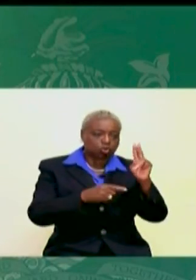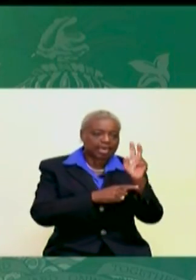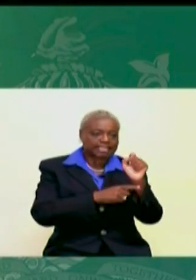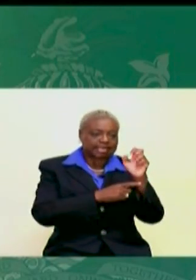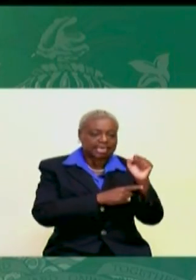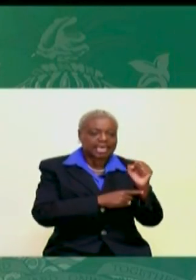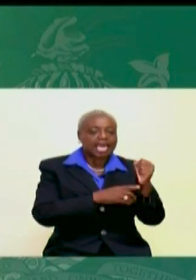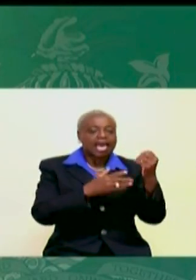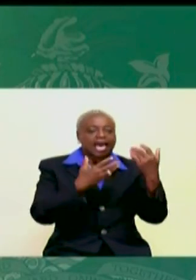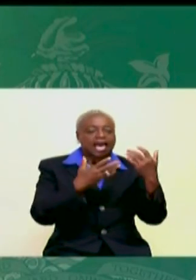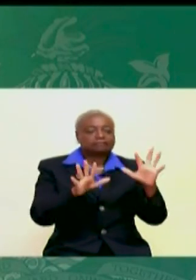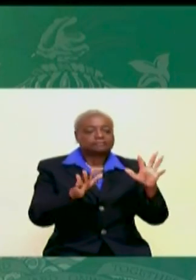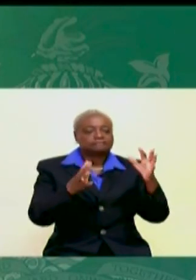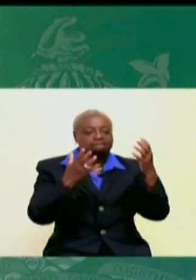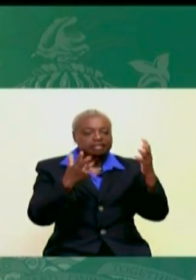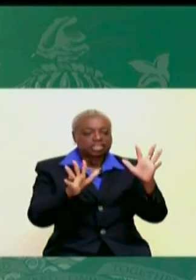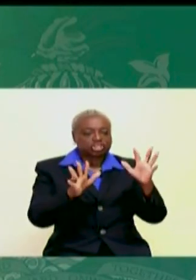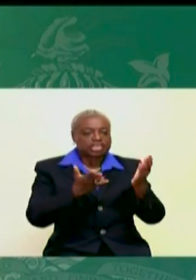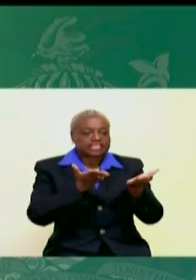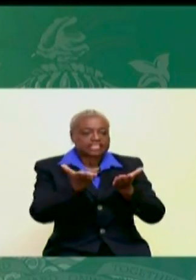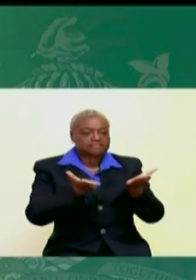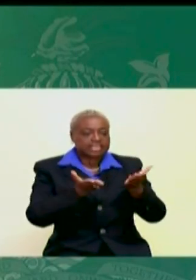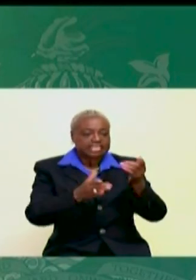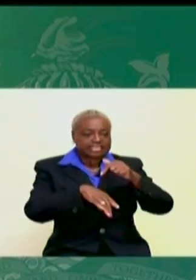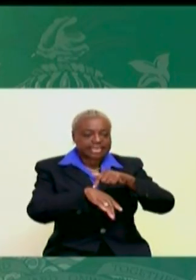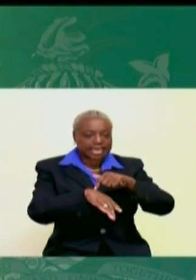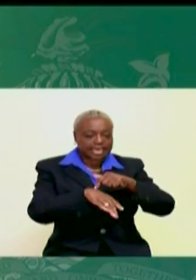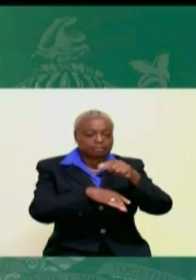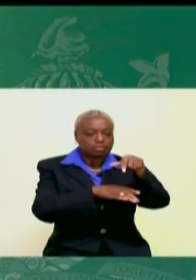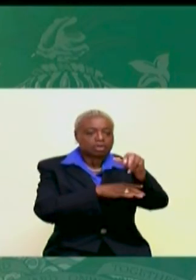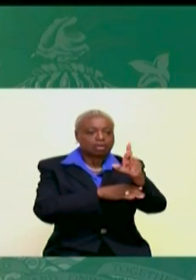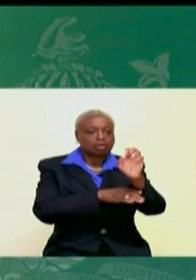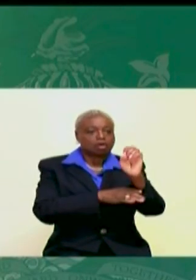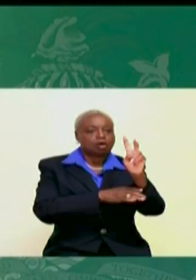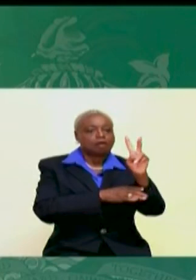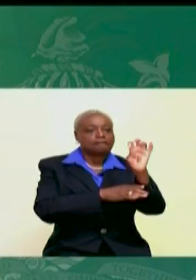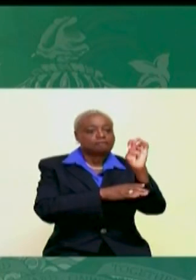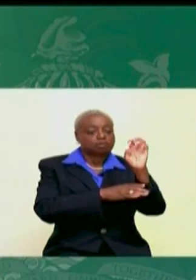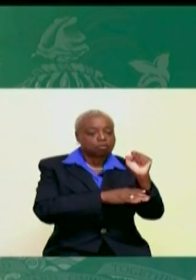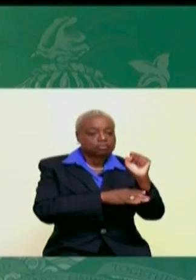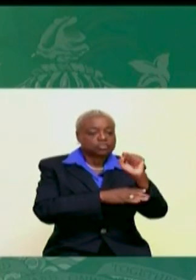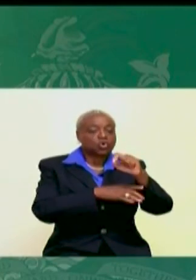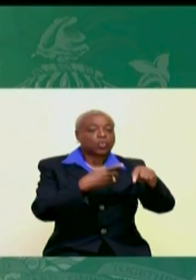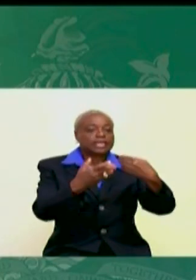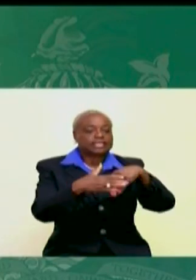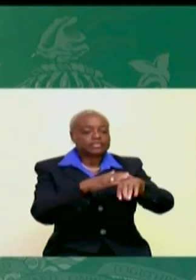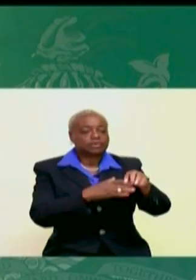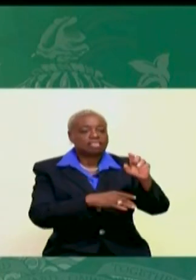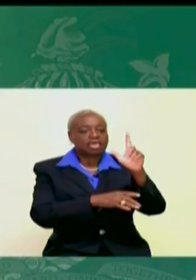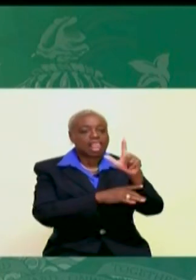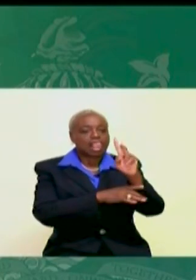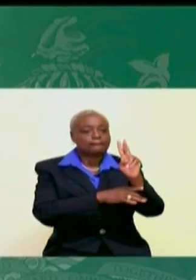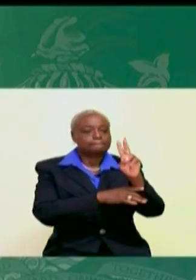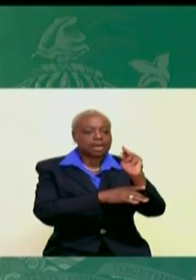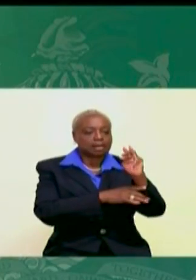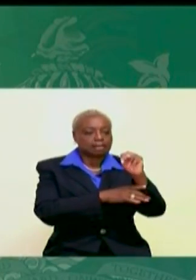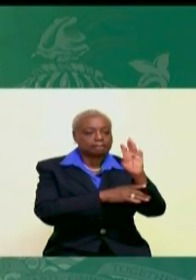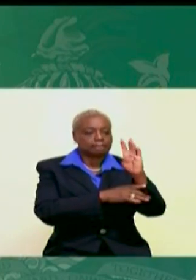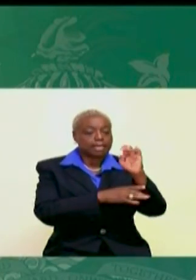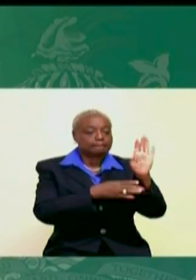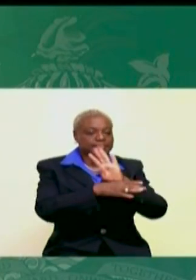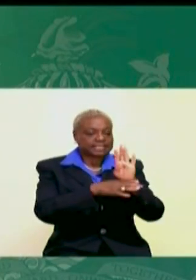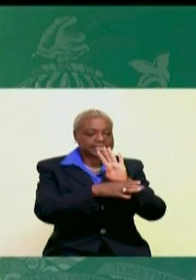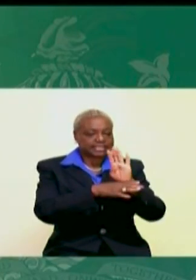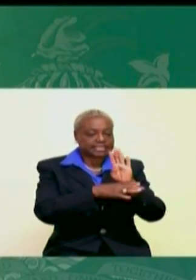After finishing his sentence in 1943, Groves went into the lumber business on Grand Bahama Island. Seeing the potential